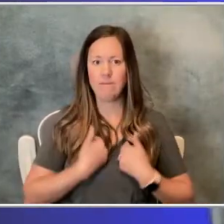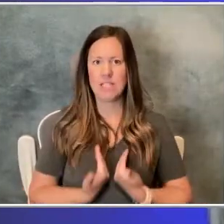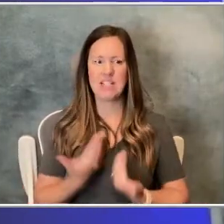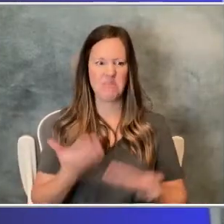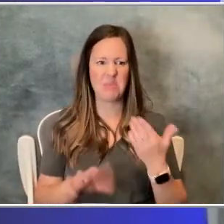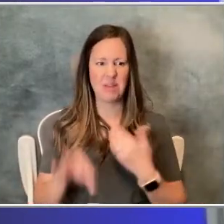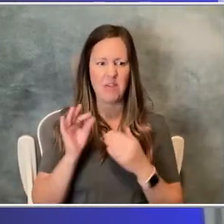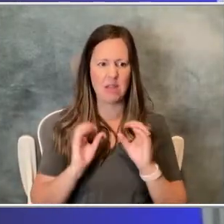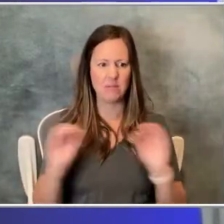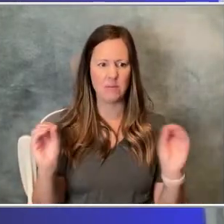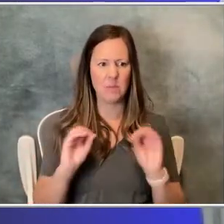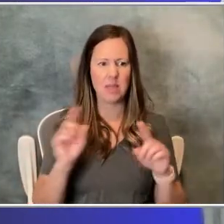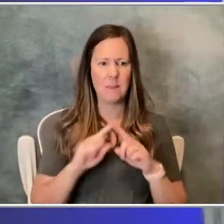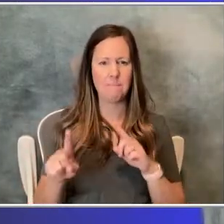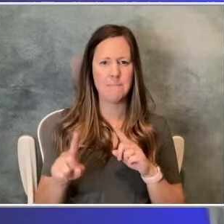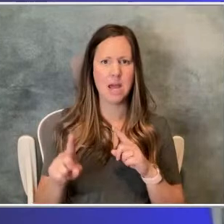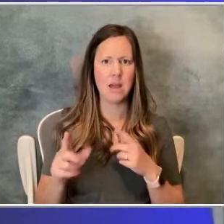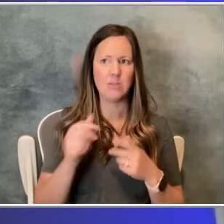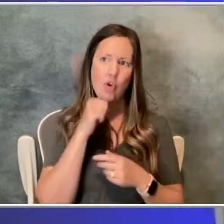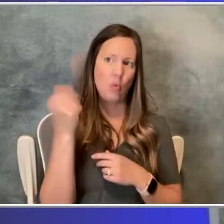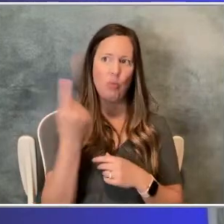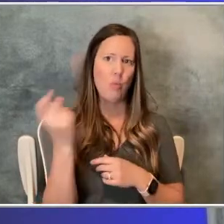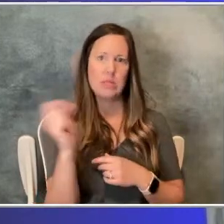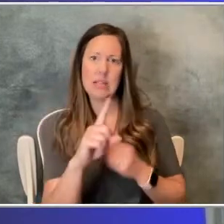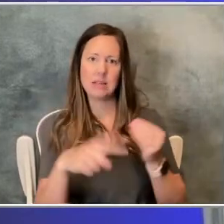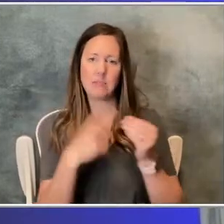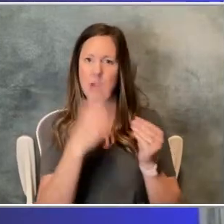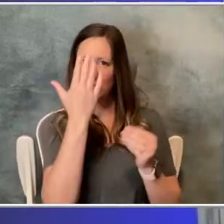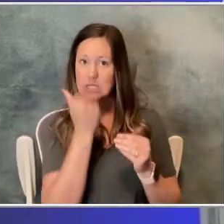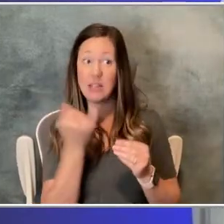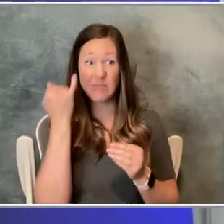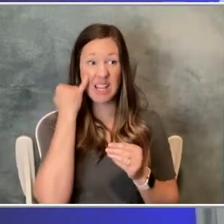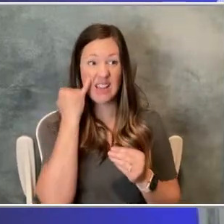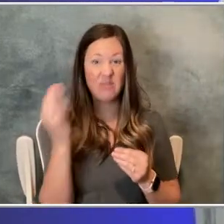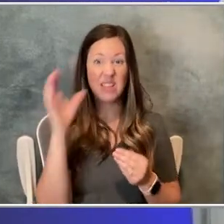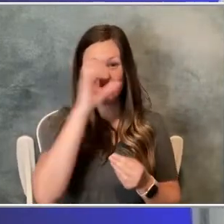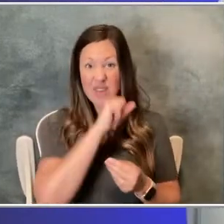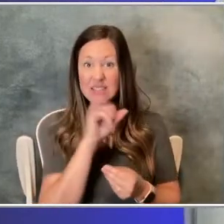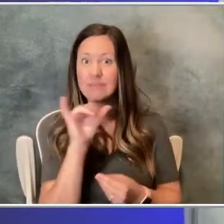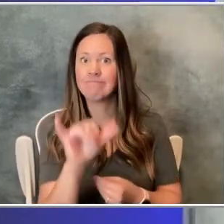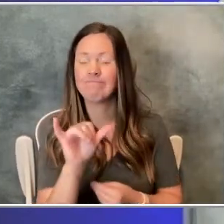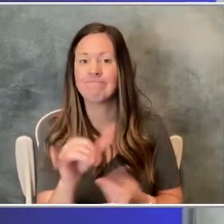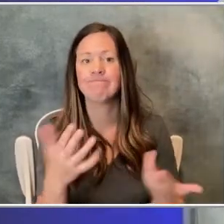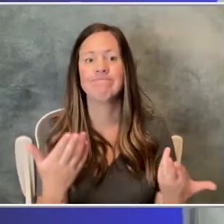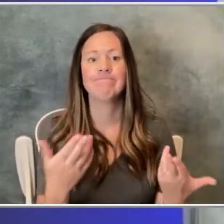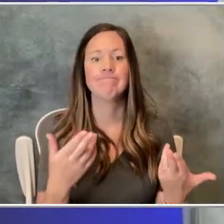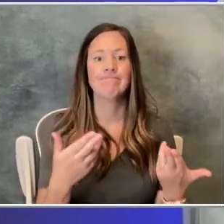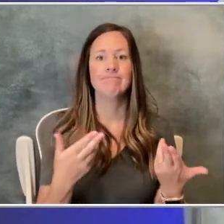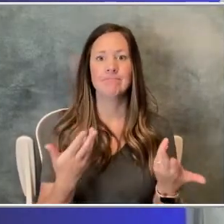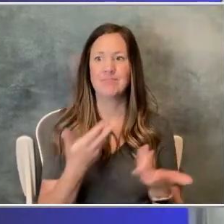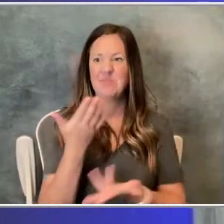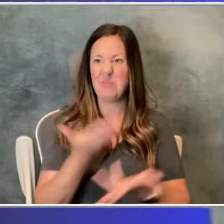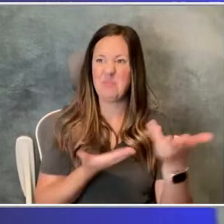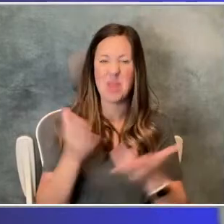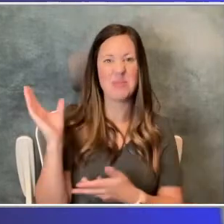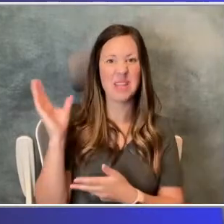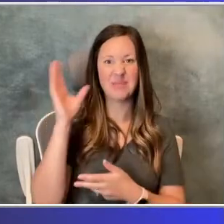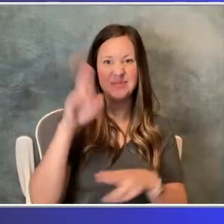we don't always ask about sleep. And if we miss asking about sleep, we may miss a really prime cause of